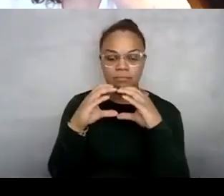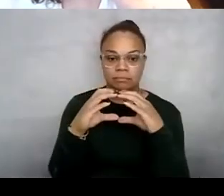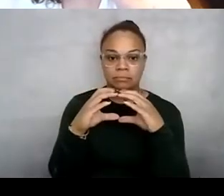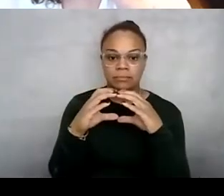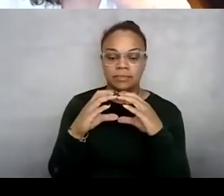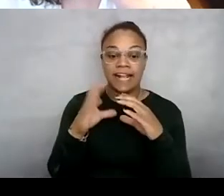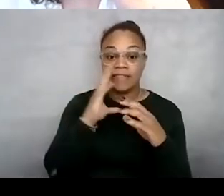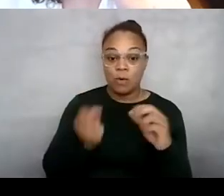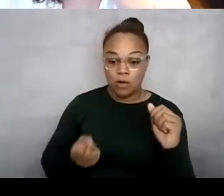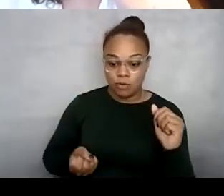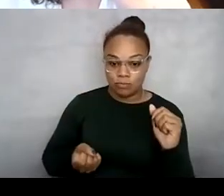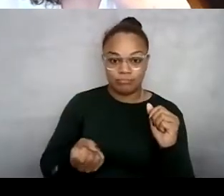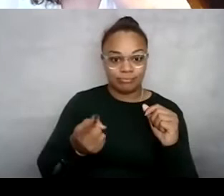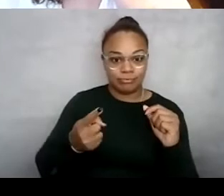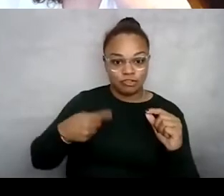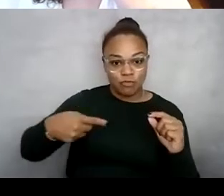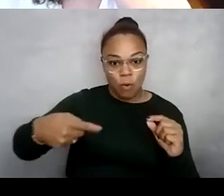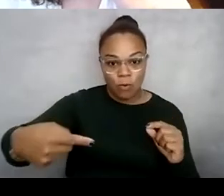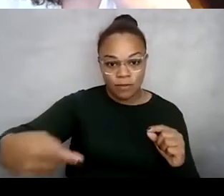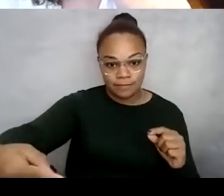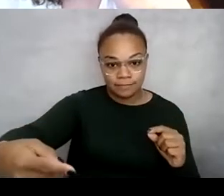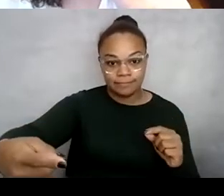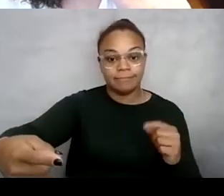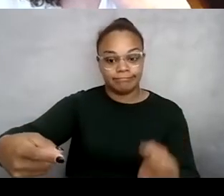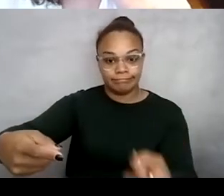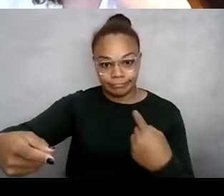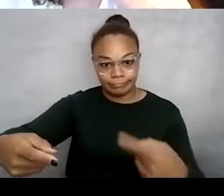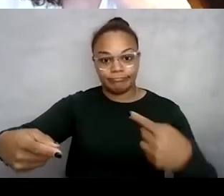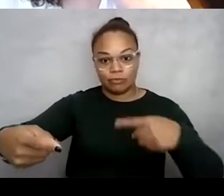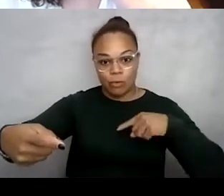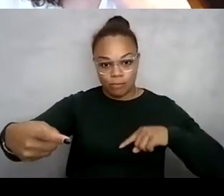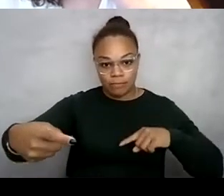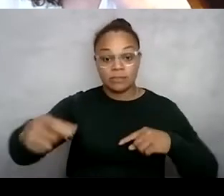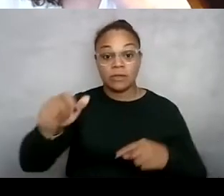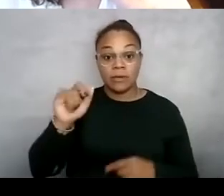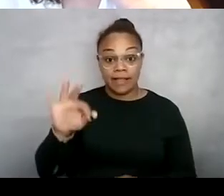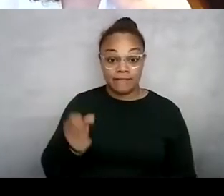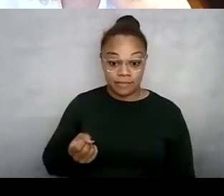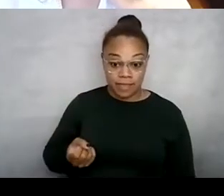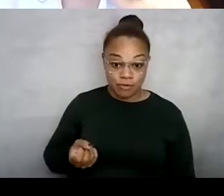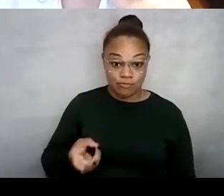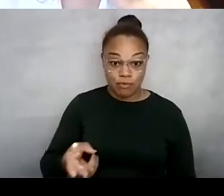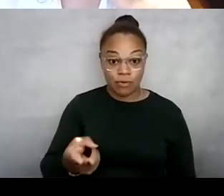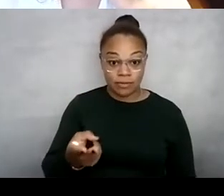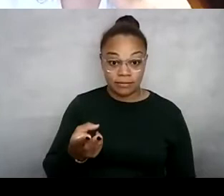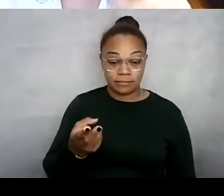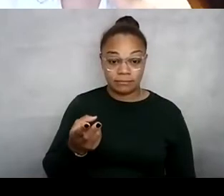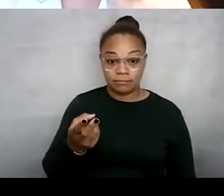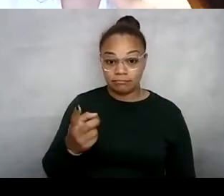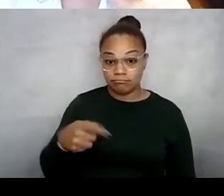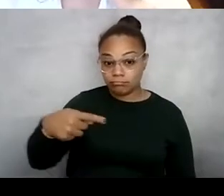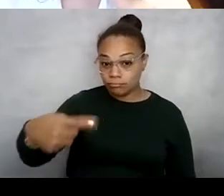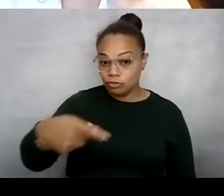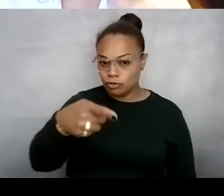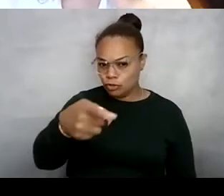So if they roll it in your direction, do you figure out which ball to chase? Or do